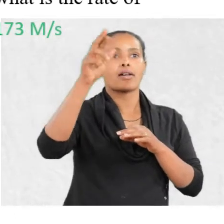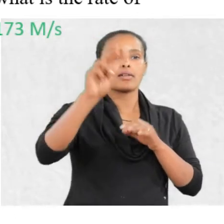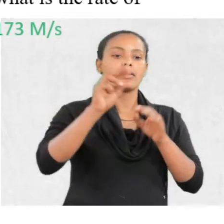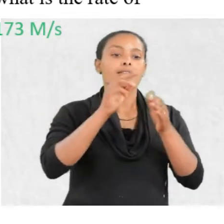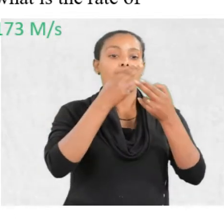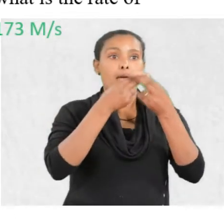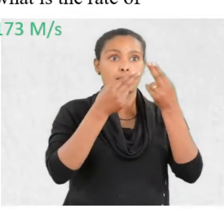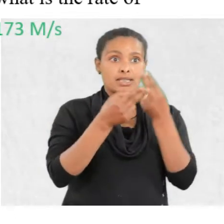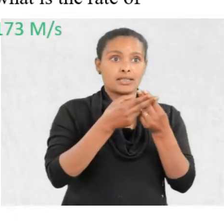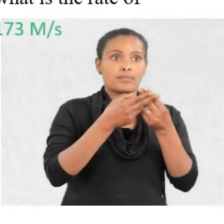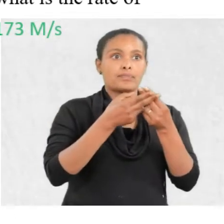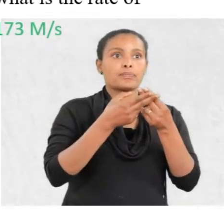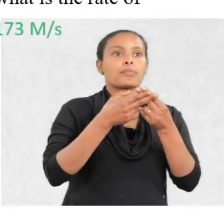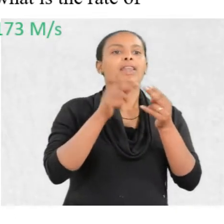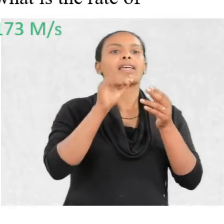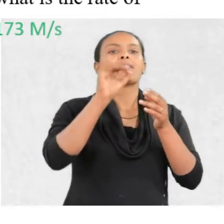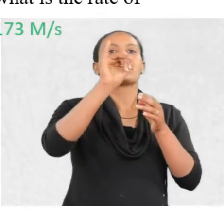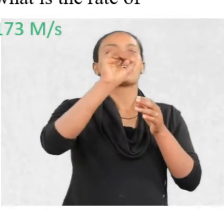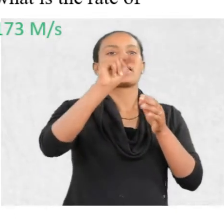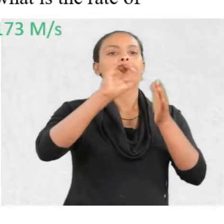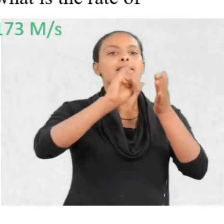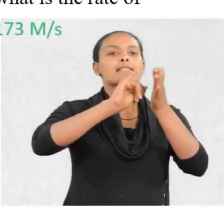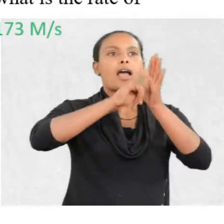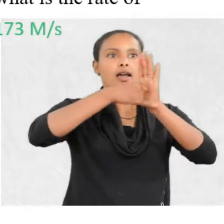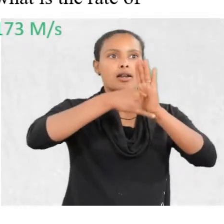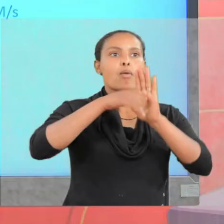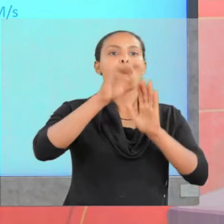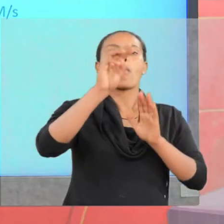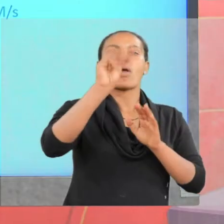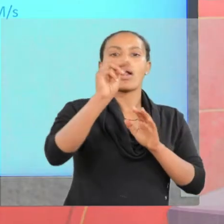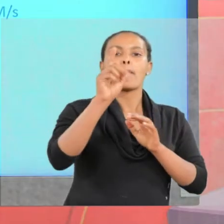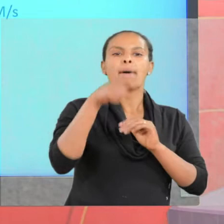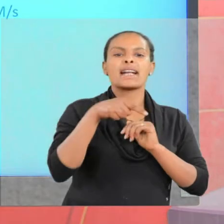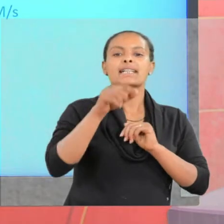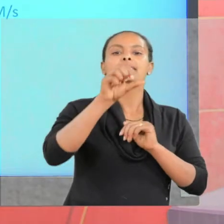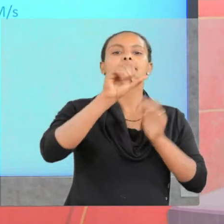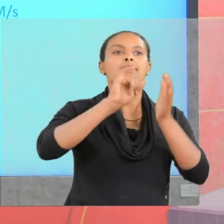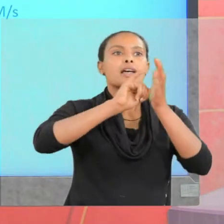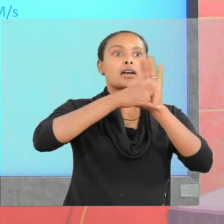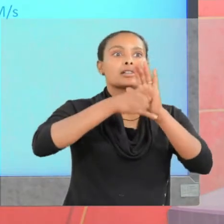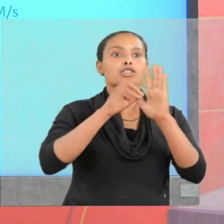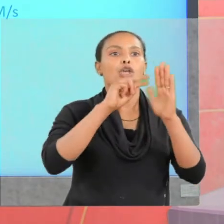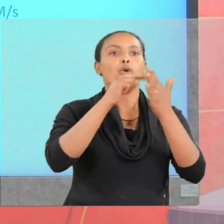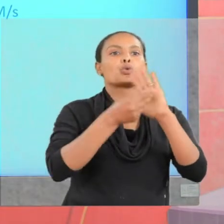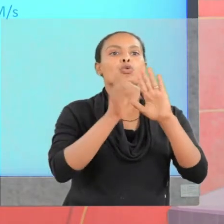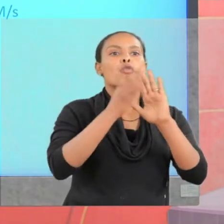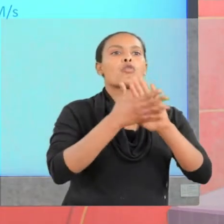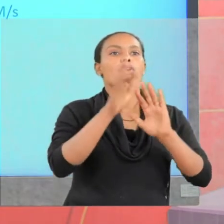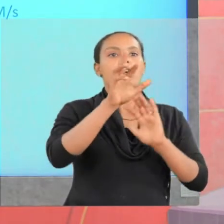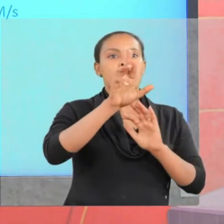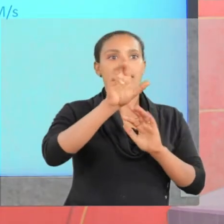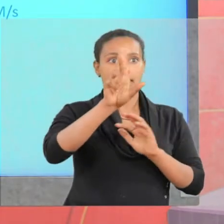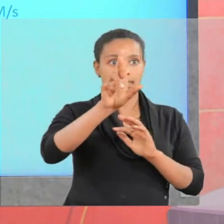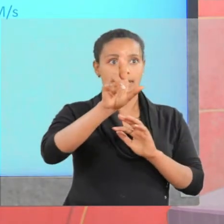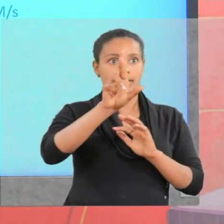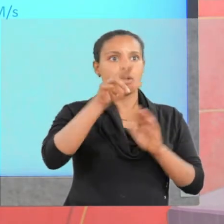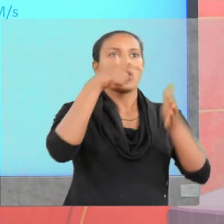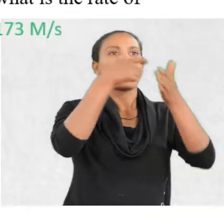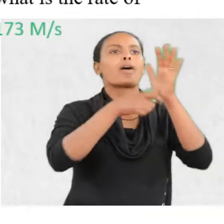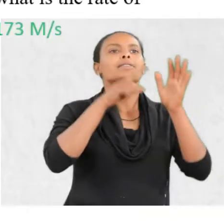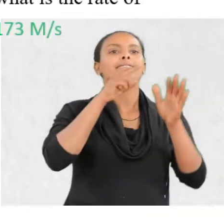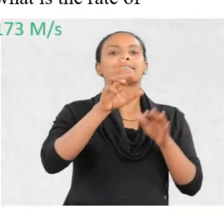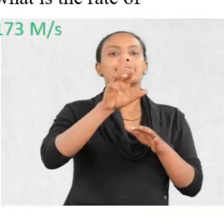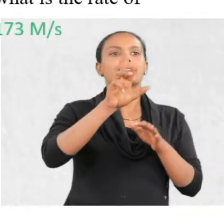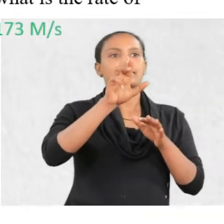Time in second, molar per second is the unit of rate. What is the rate